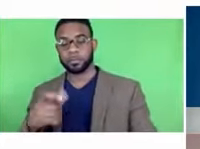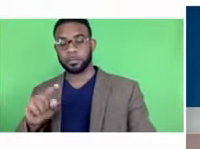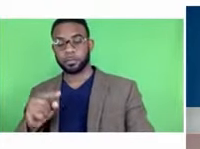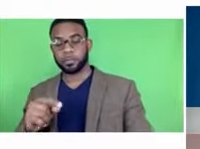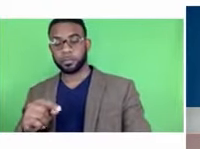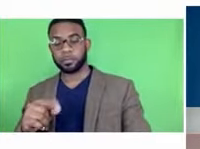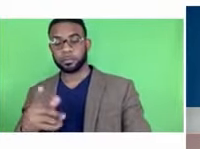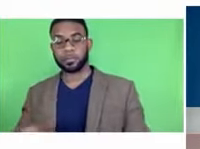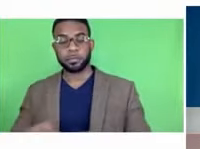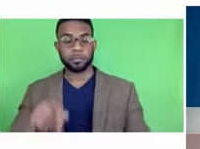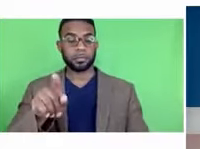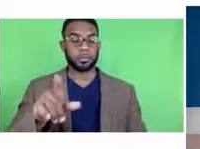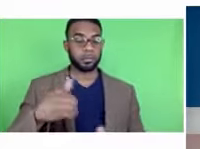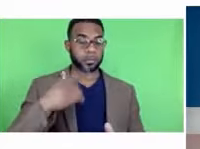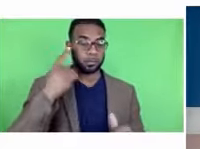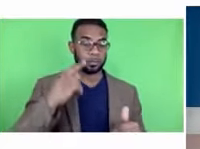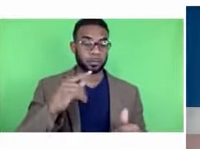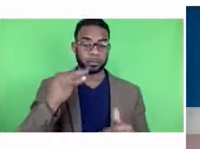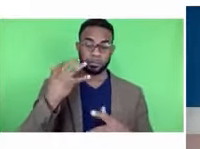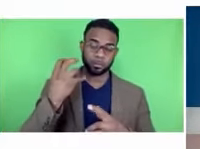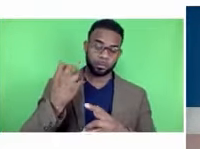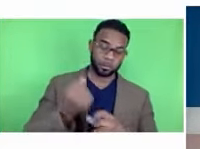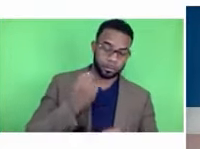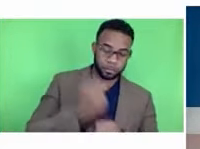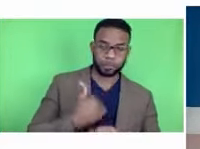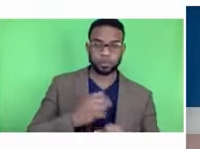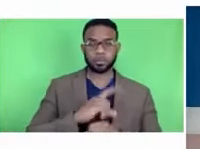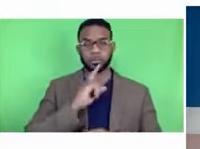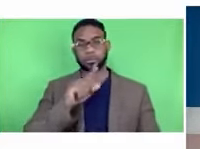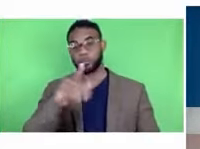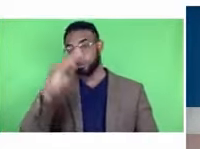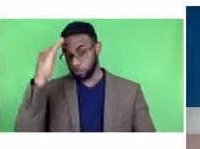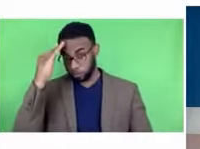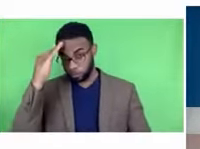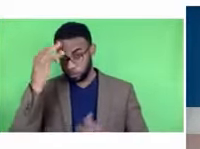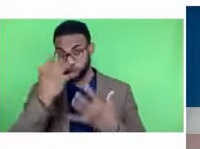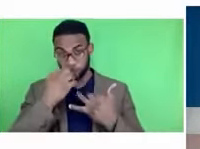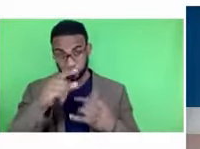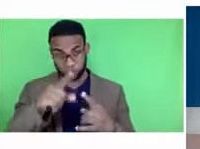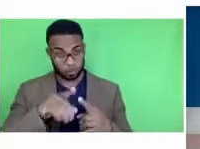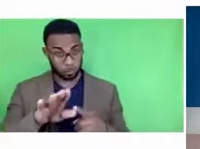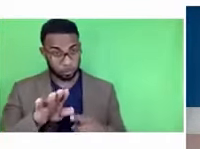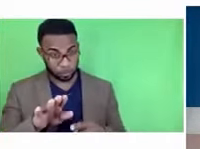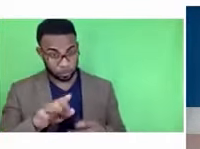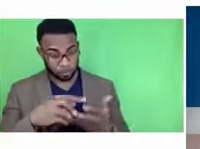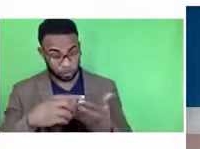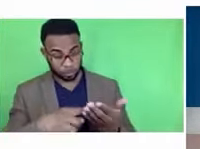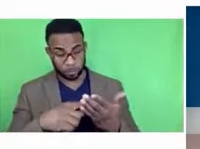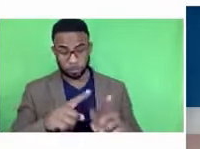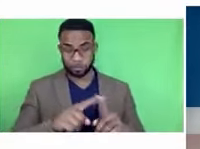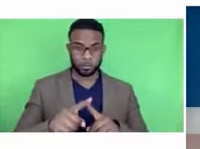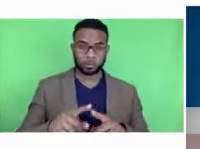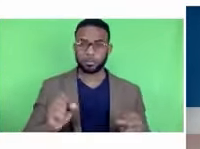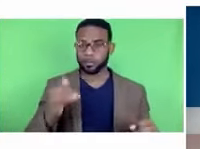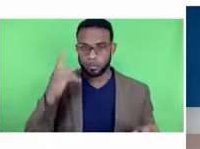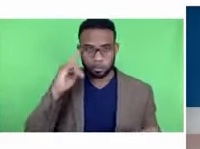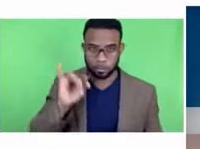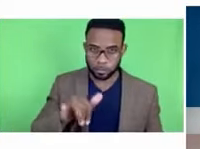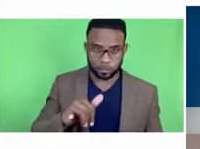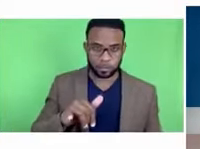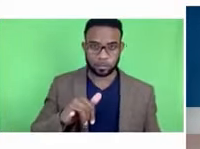you. We've had you here for years and years, and we want to make sure that you know that we value you and your conversation as well. So I think that was